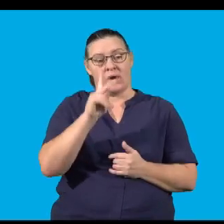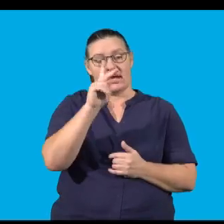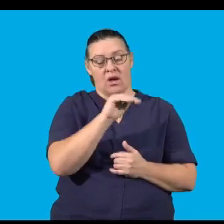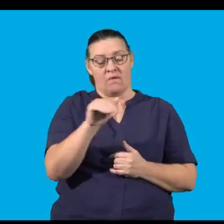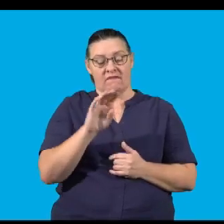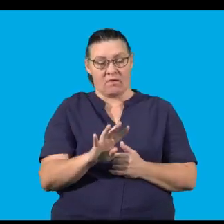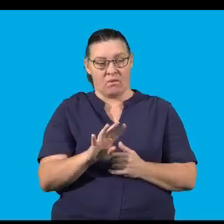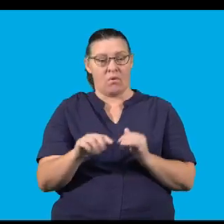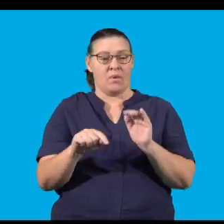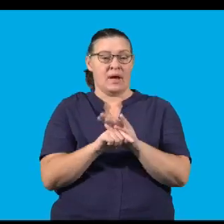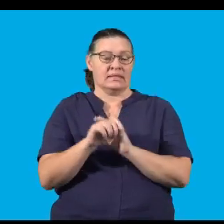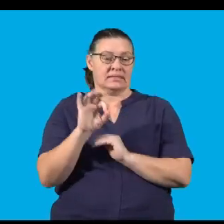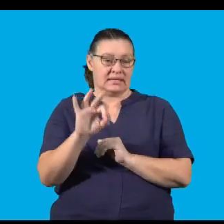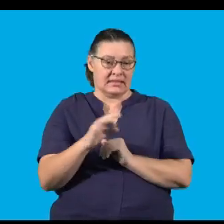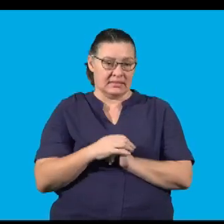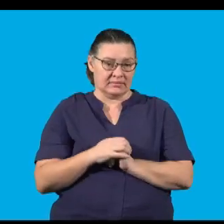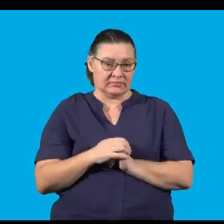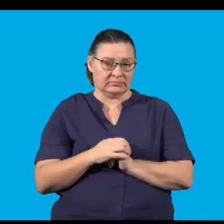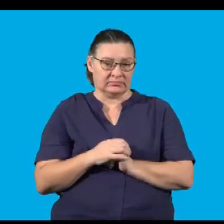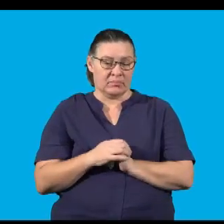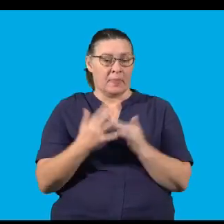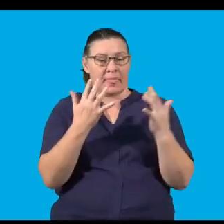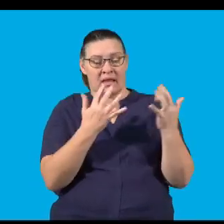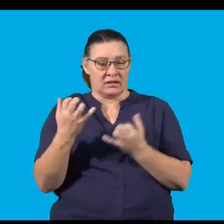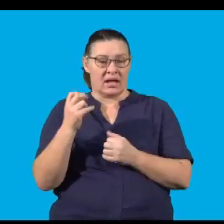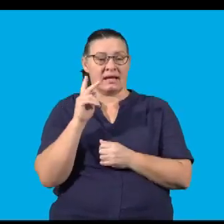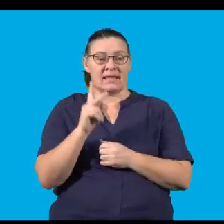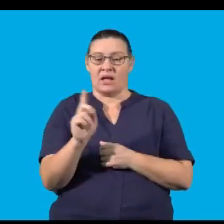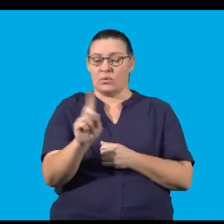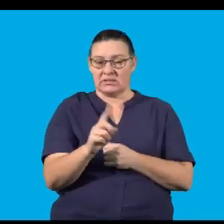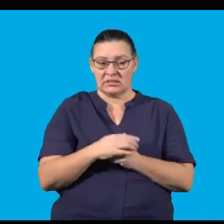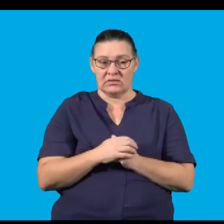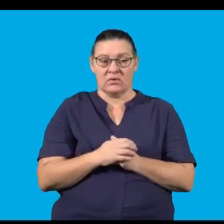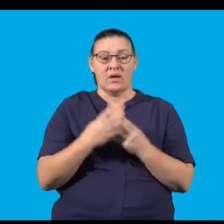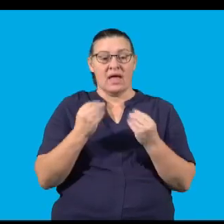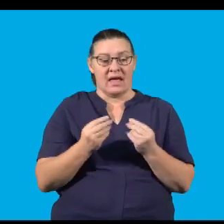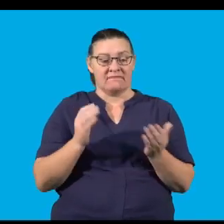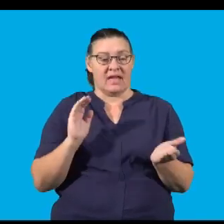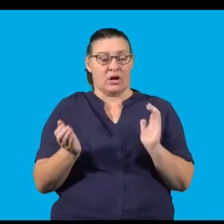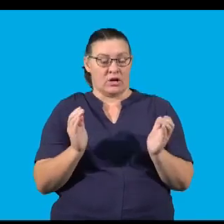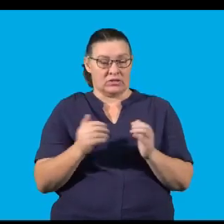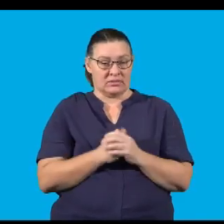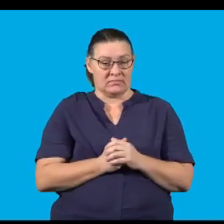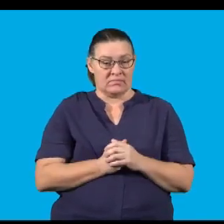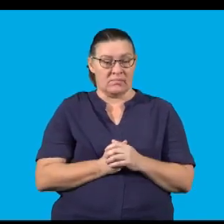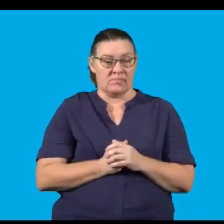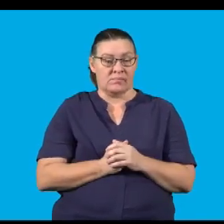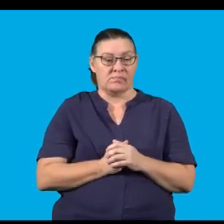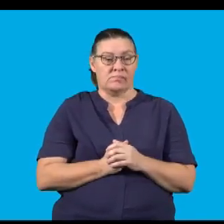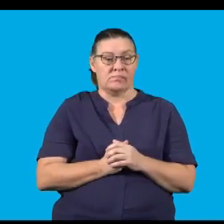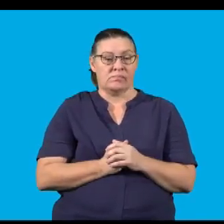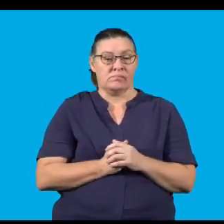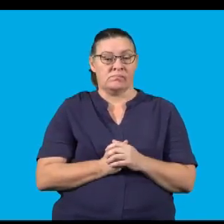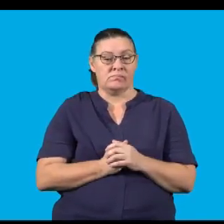4 minus 3. And as you can see now, we can work out what k is because we've got an equation to work it out.